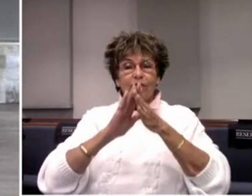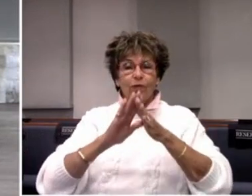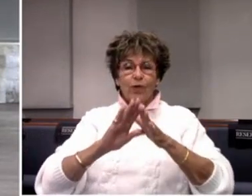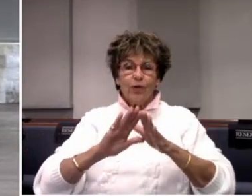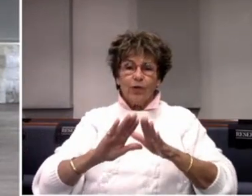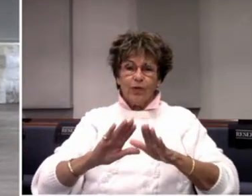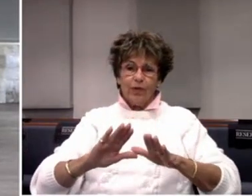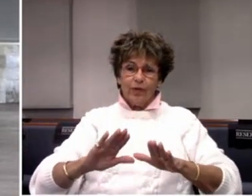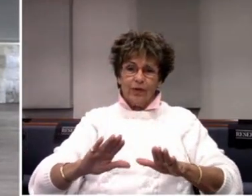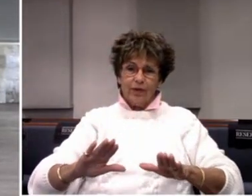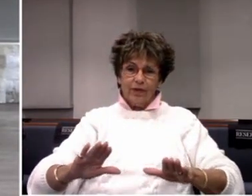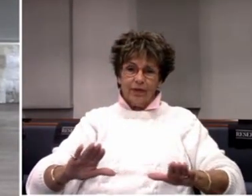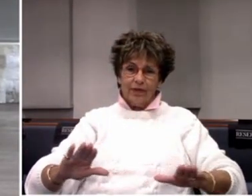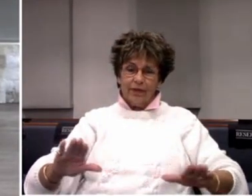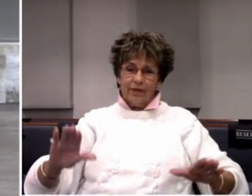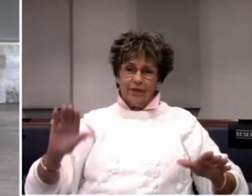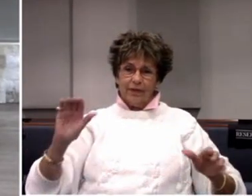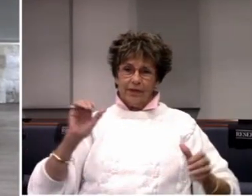peaceable.